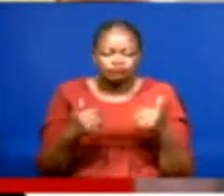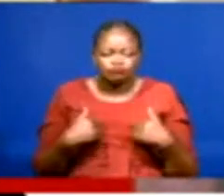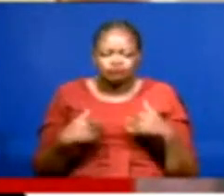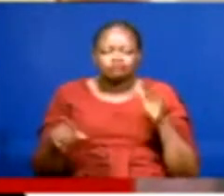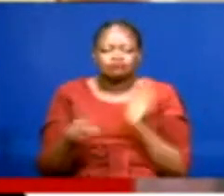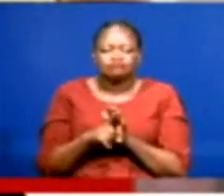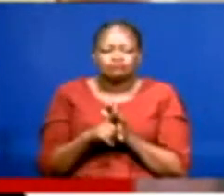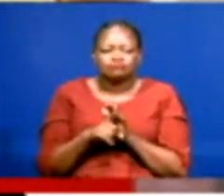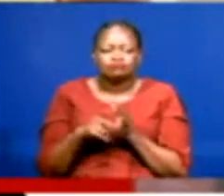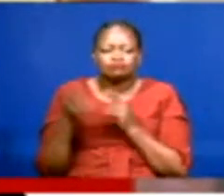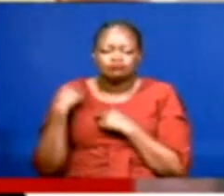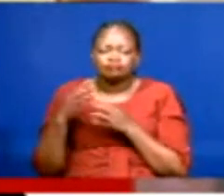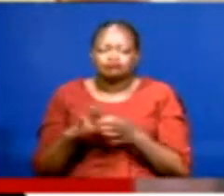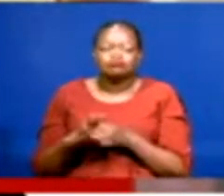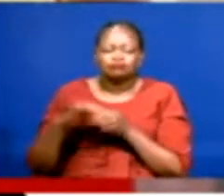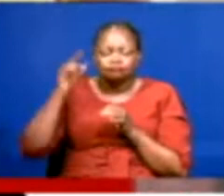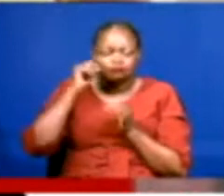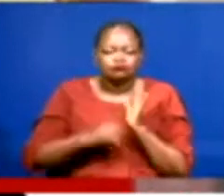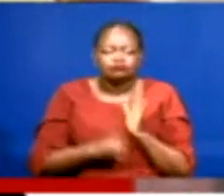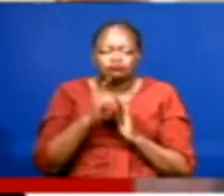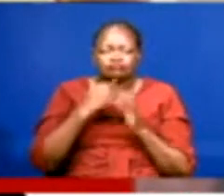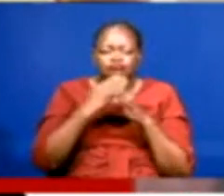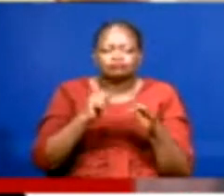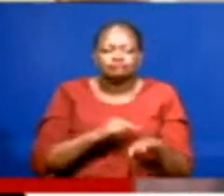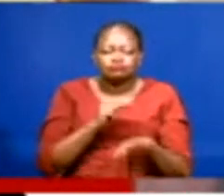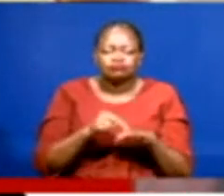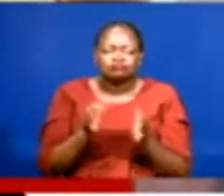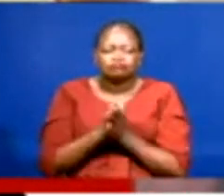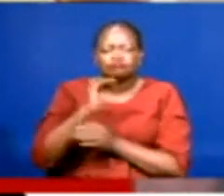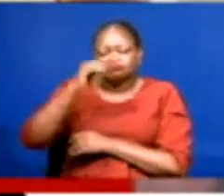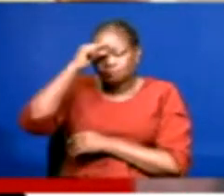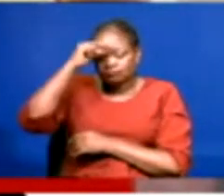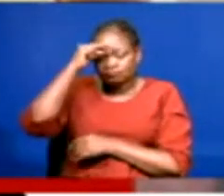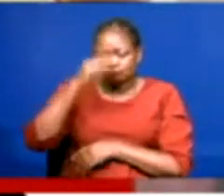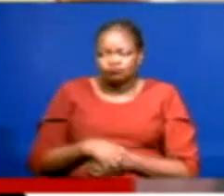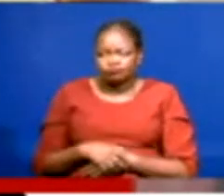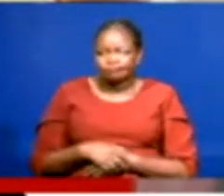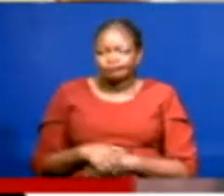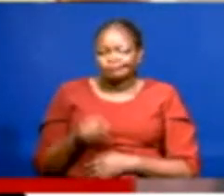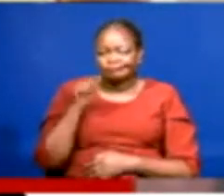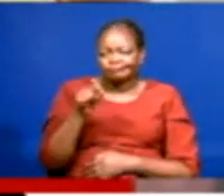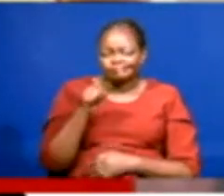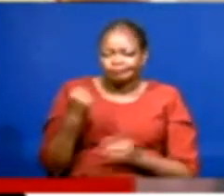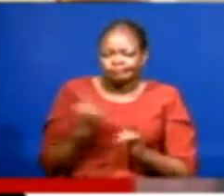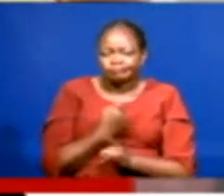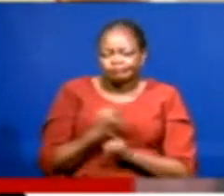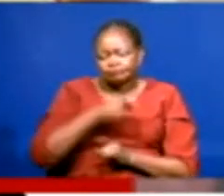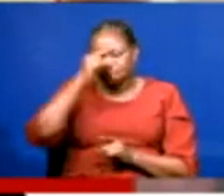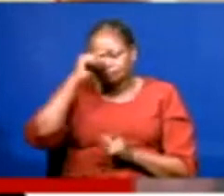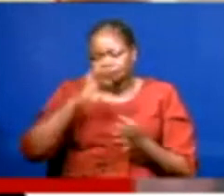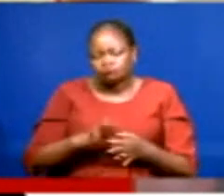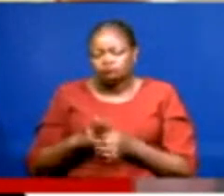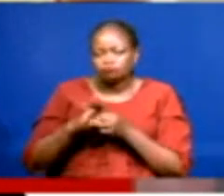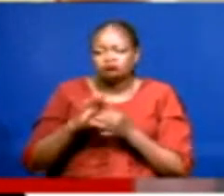to coordinate gender development between national and county governments. These intergovernmental coordination